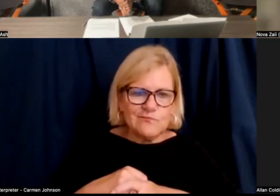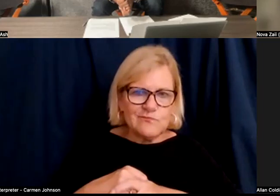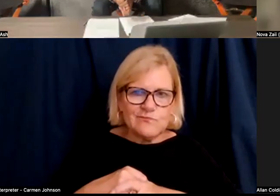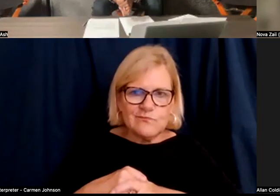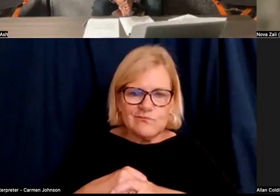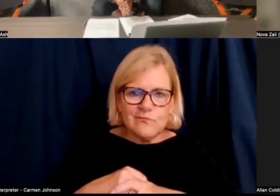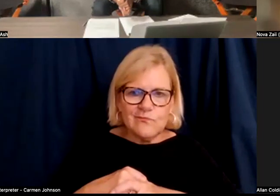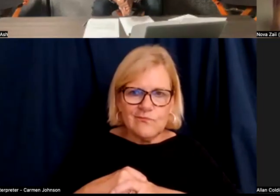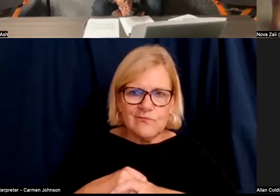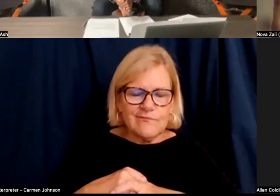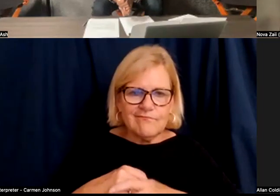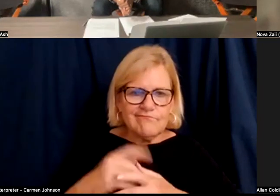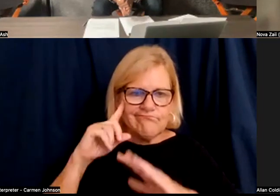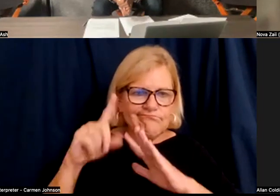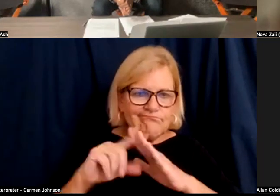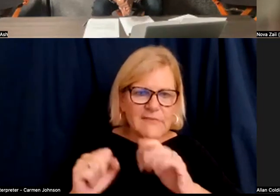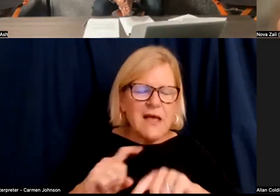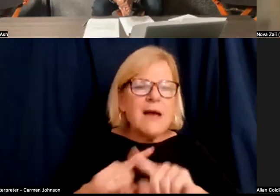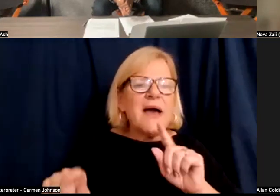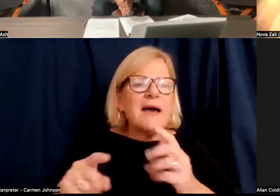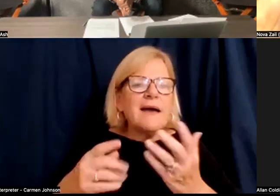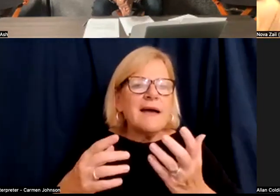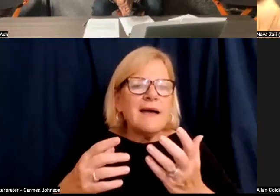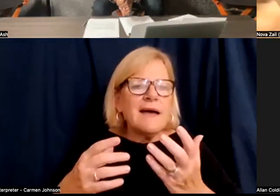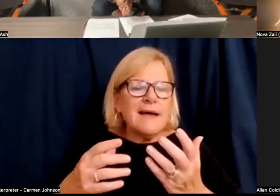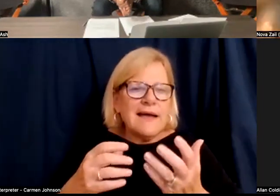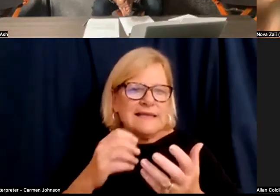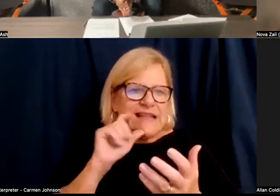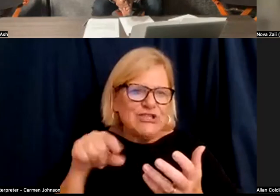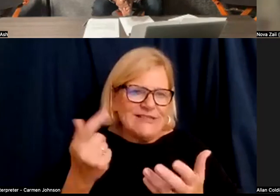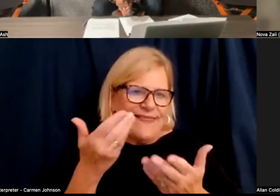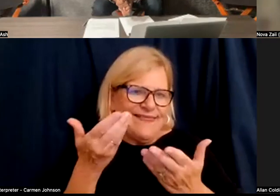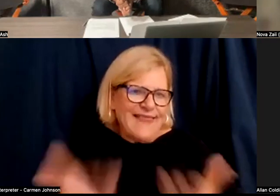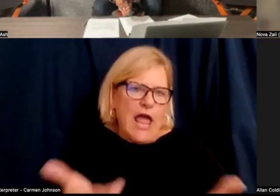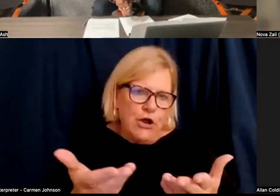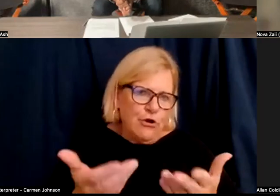Yeah. It's escaping me right now, but it's something that's just kind of there just to be there.